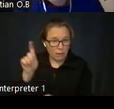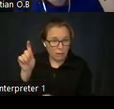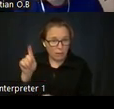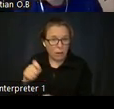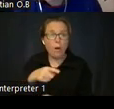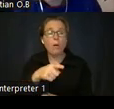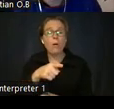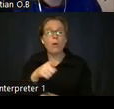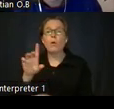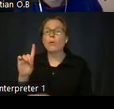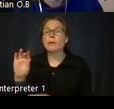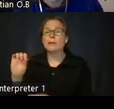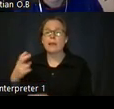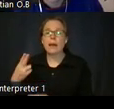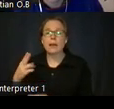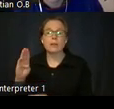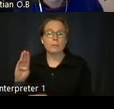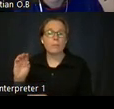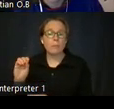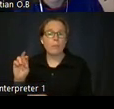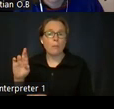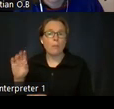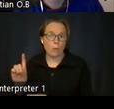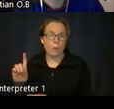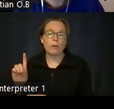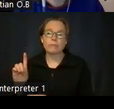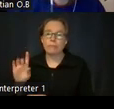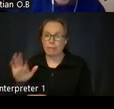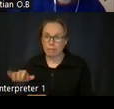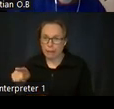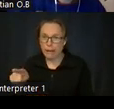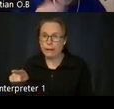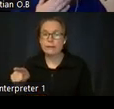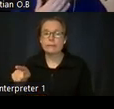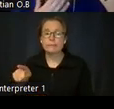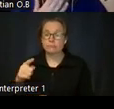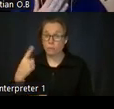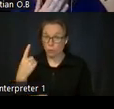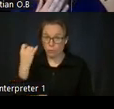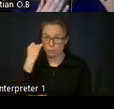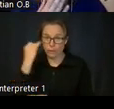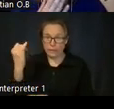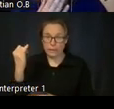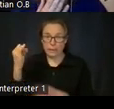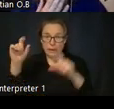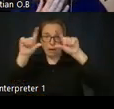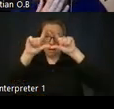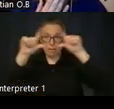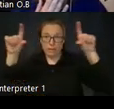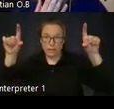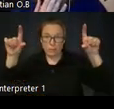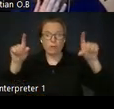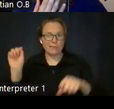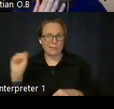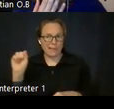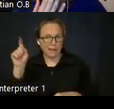The dashboards. Yes. So one of the ideas was to have on the dashboard, because this is what they do in